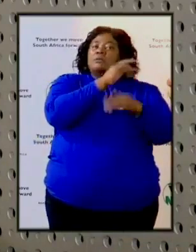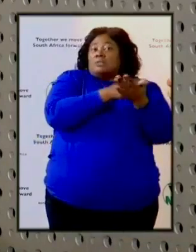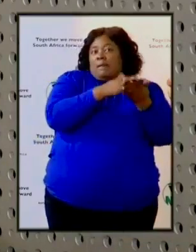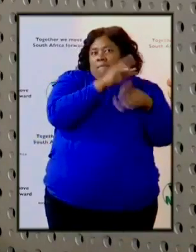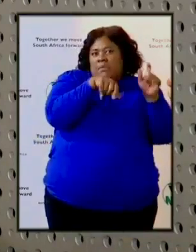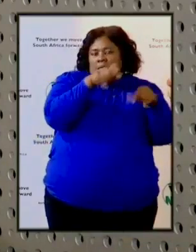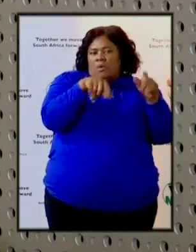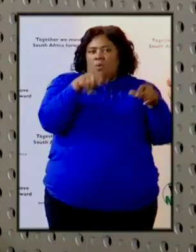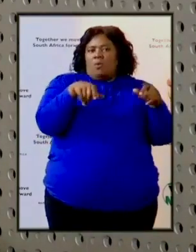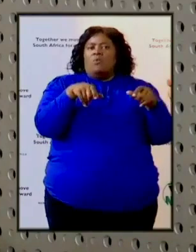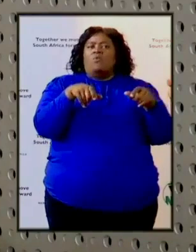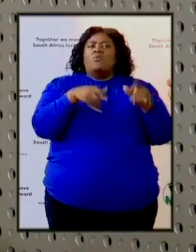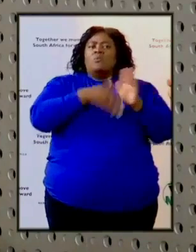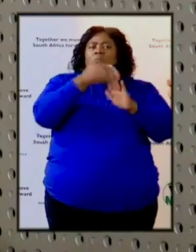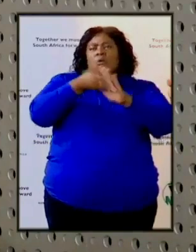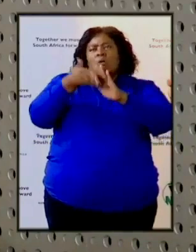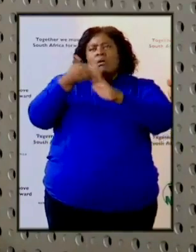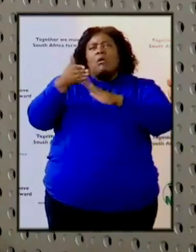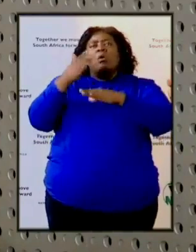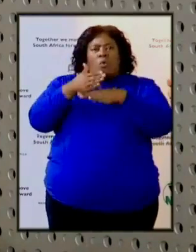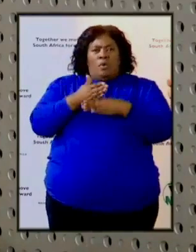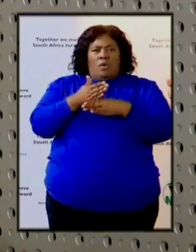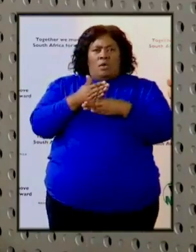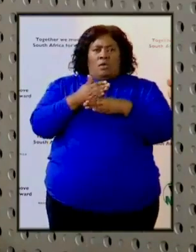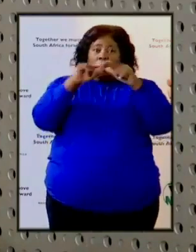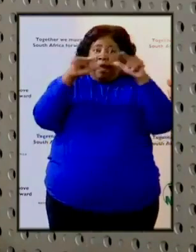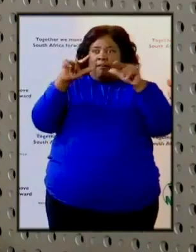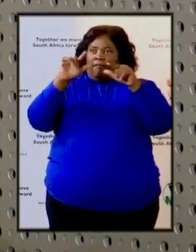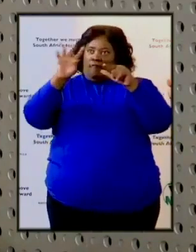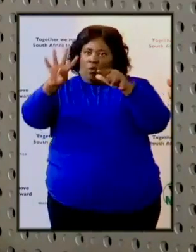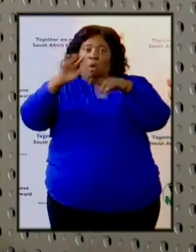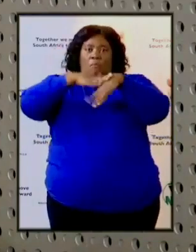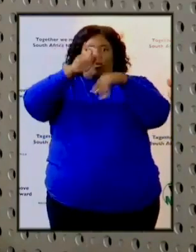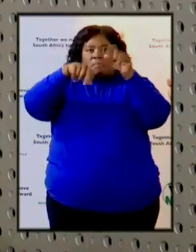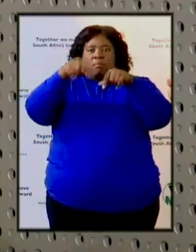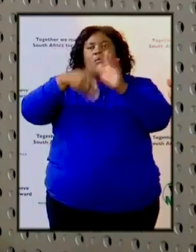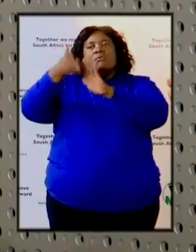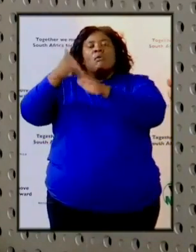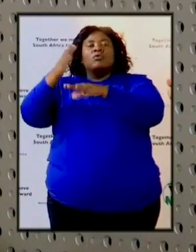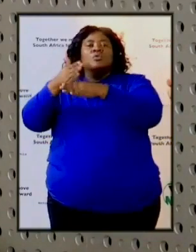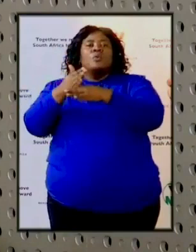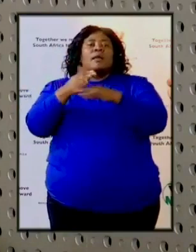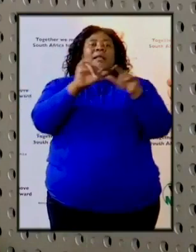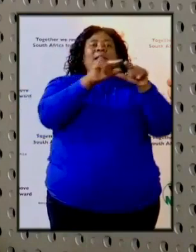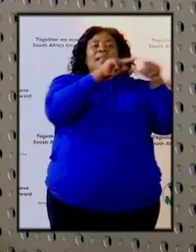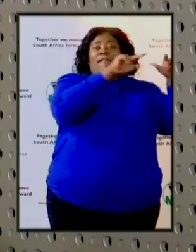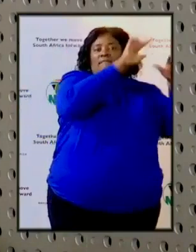under level four than under level five, because under level five, it was